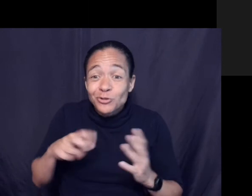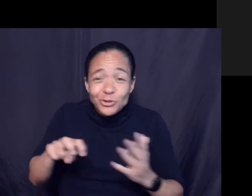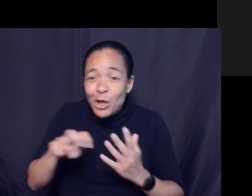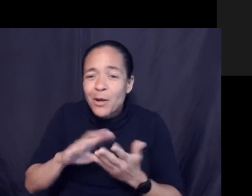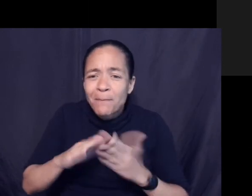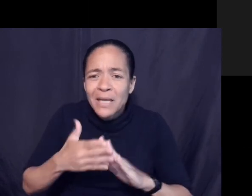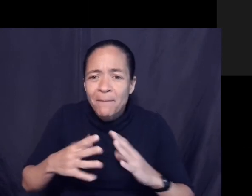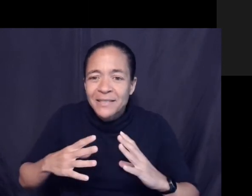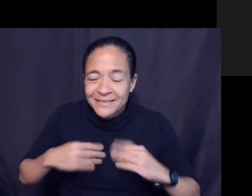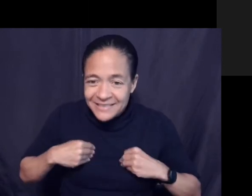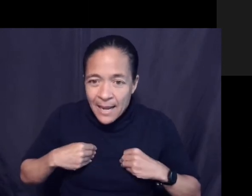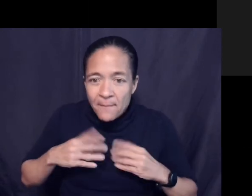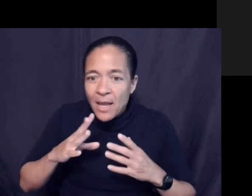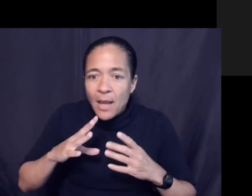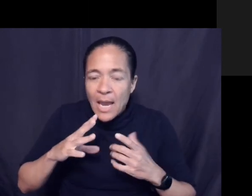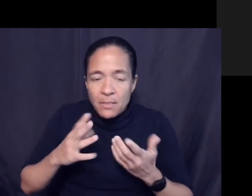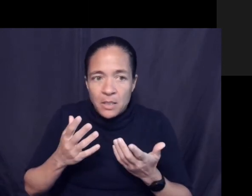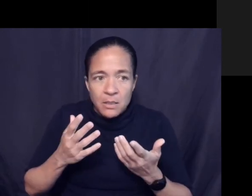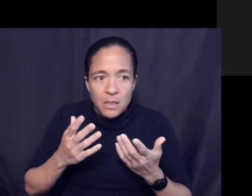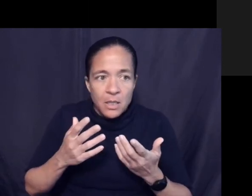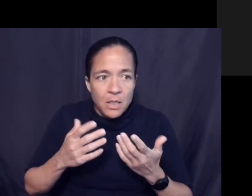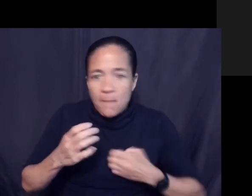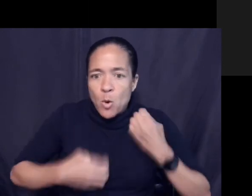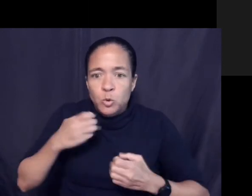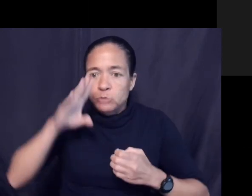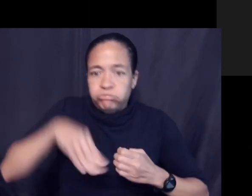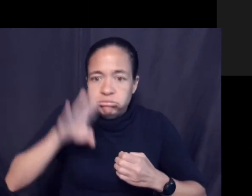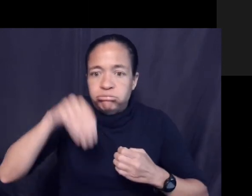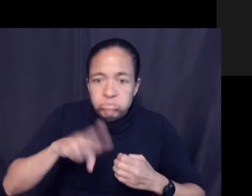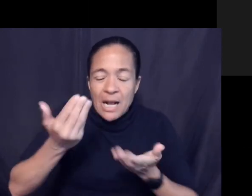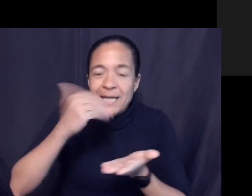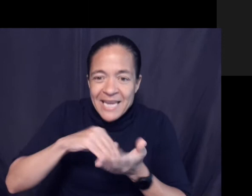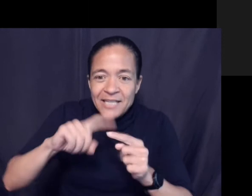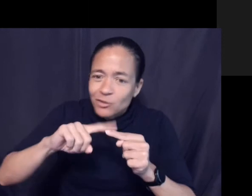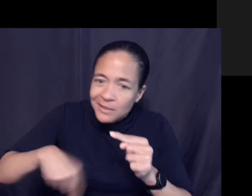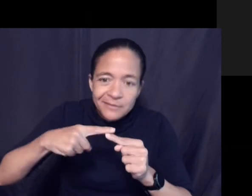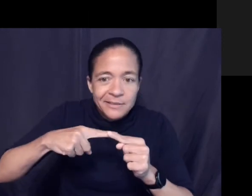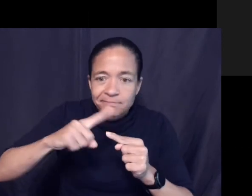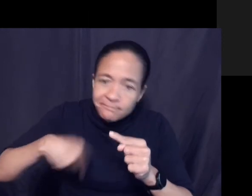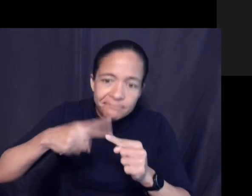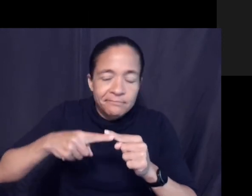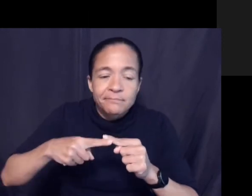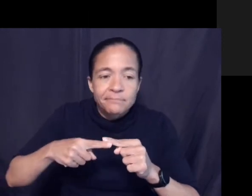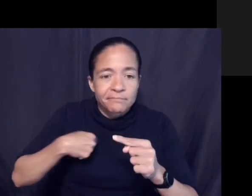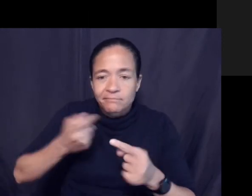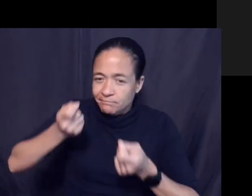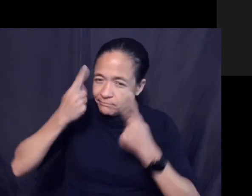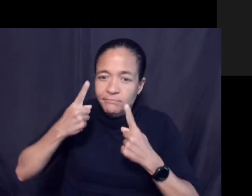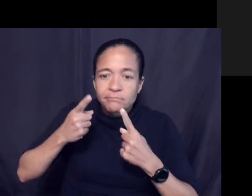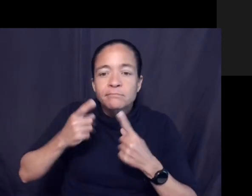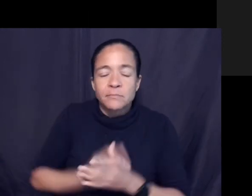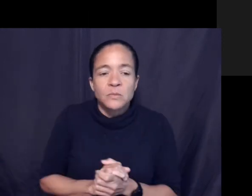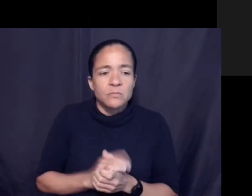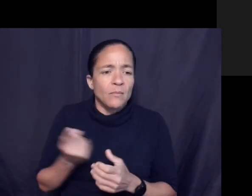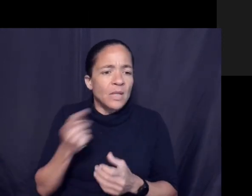through it again. It's almost like a circular thing that happens over and over. So definitely can relate to that.